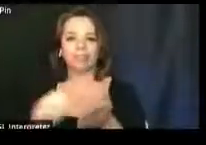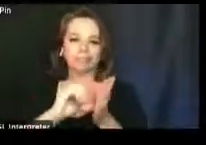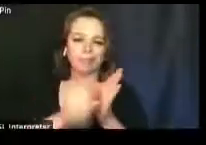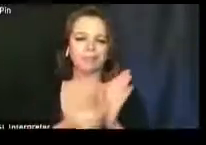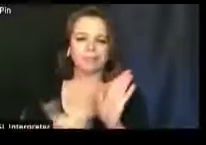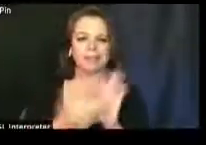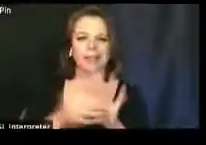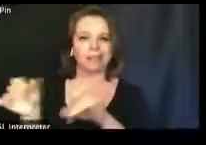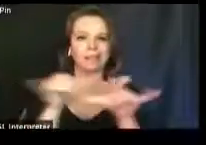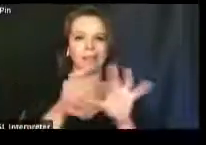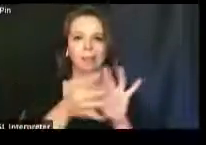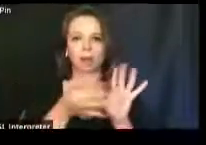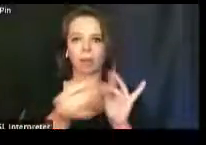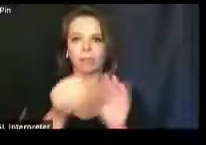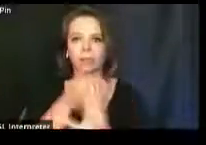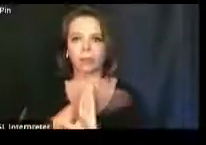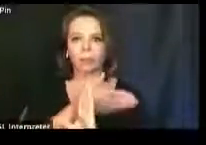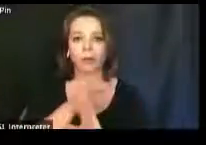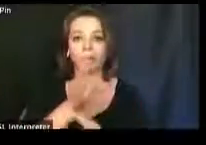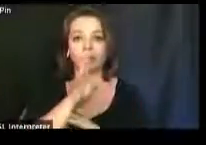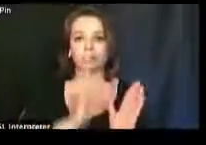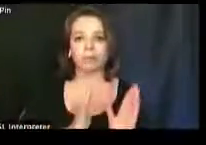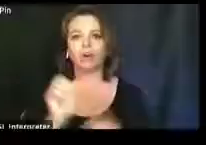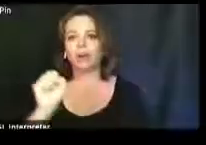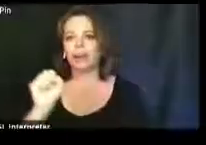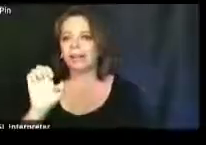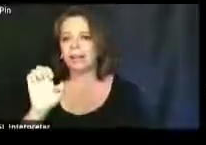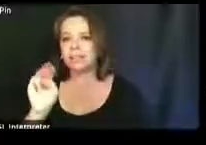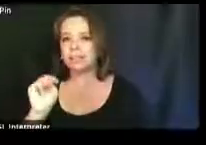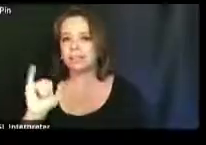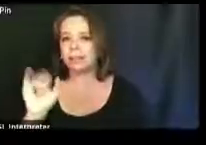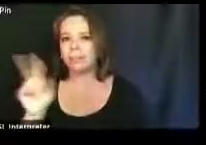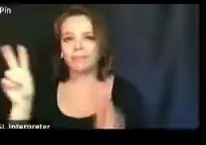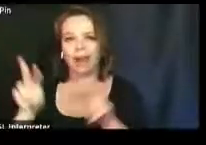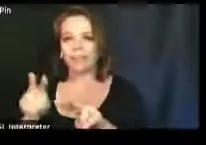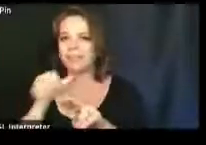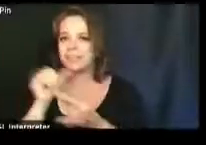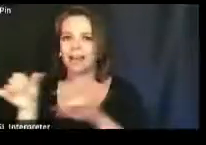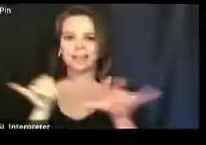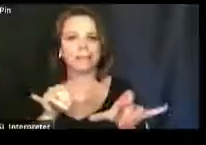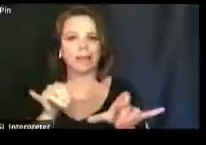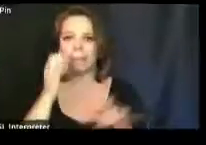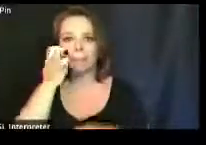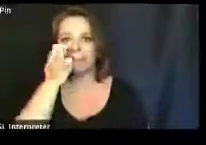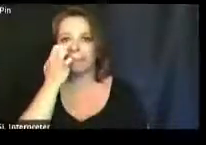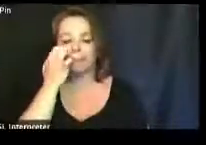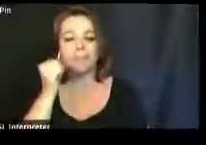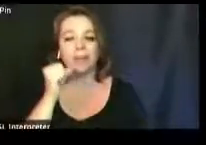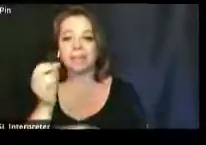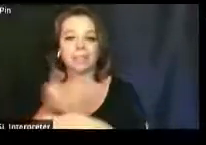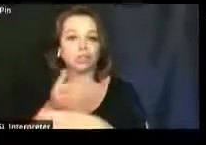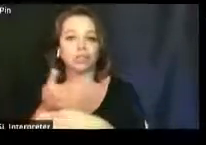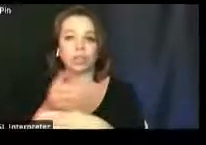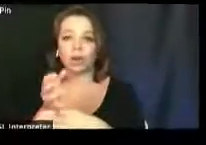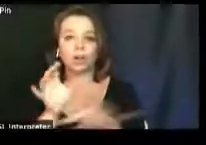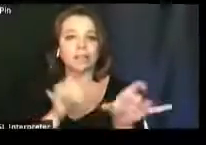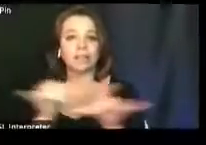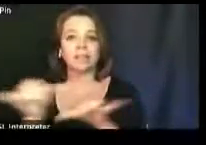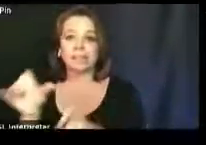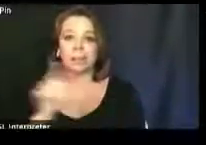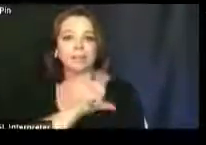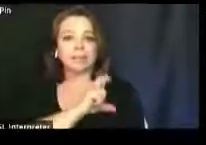that Simi Valley does not meet the same criteria. Simi does not share the same